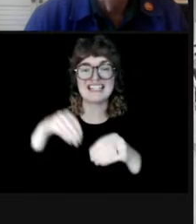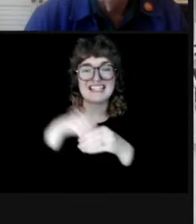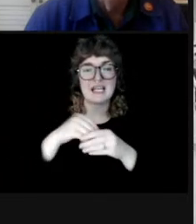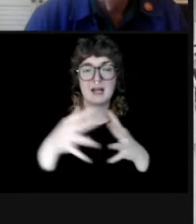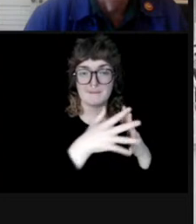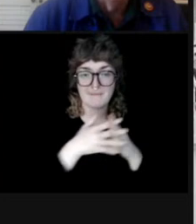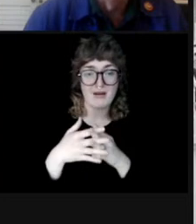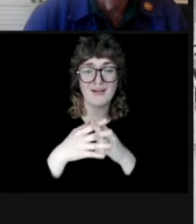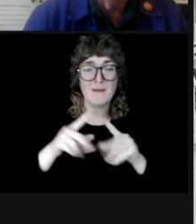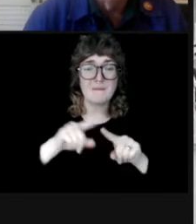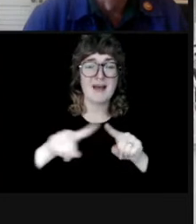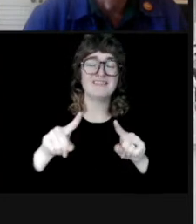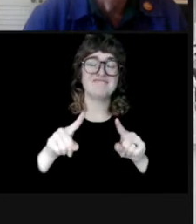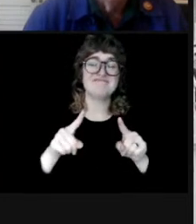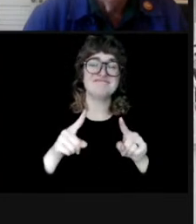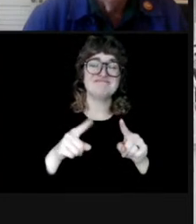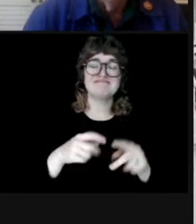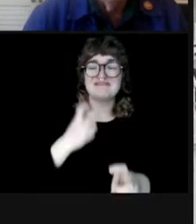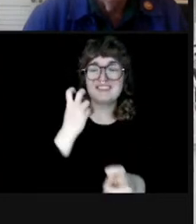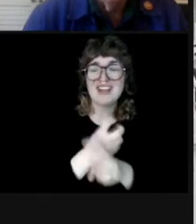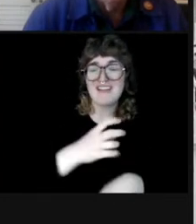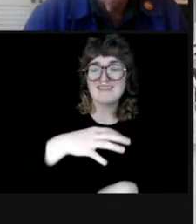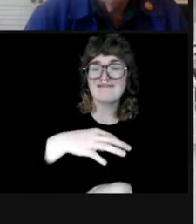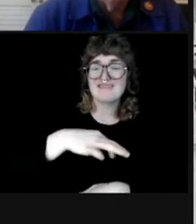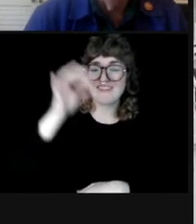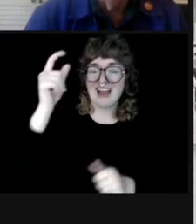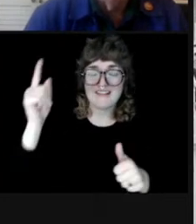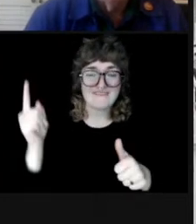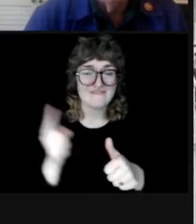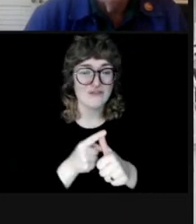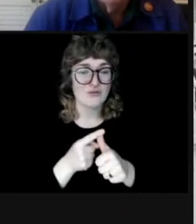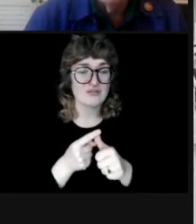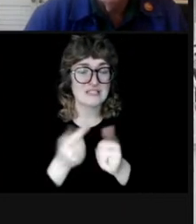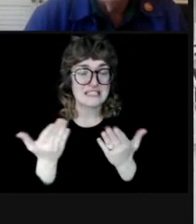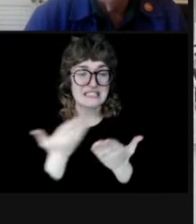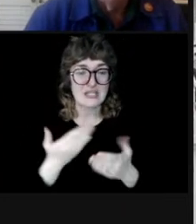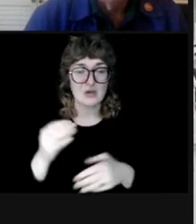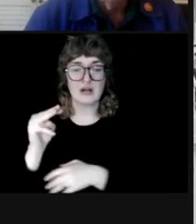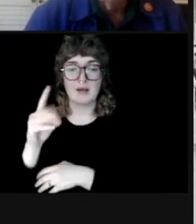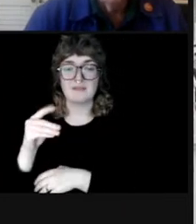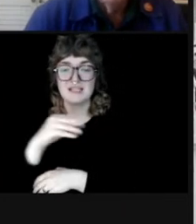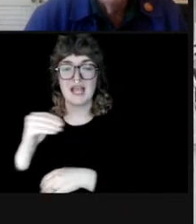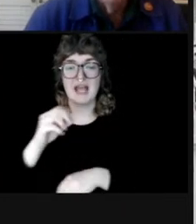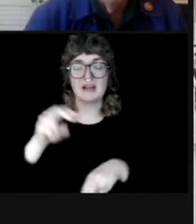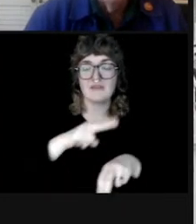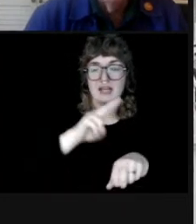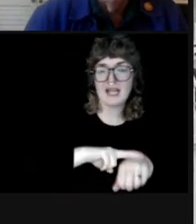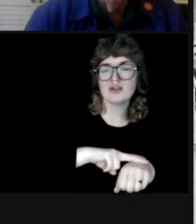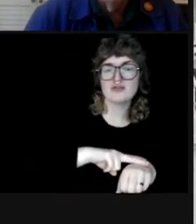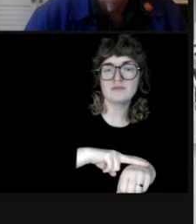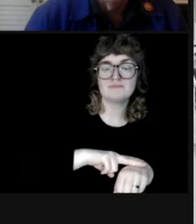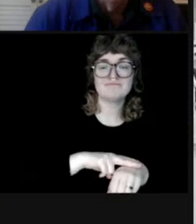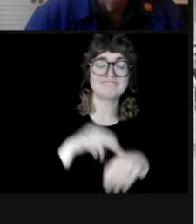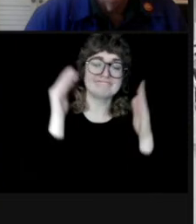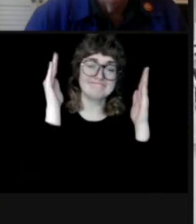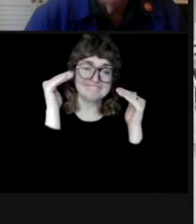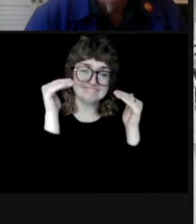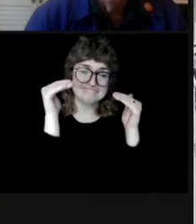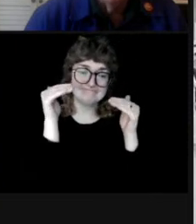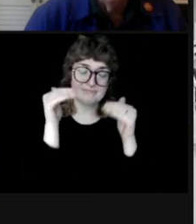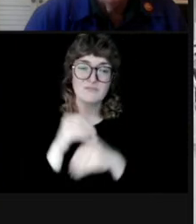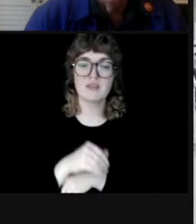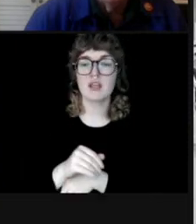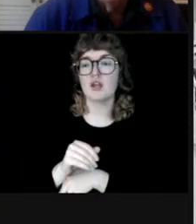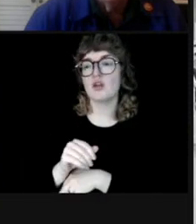firsts among recent immigrant groups that are both in Maryland and in the nation. We hope the 250th Commission